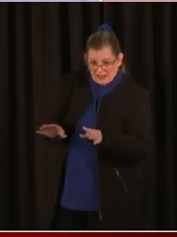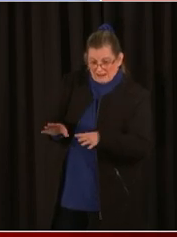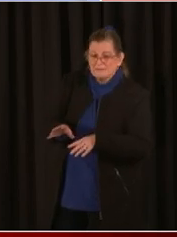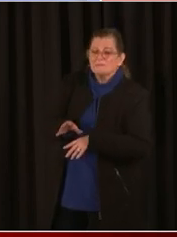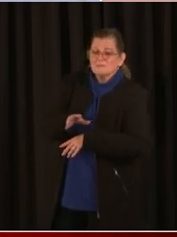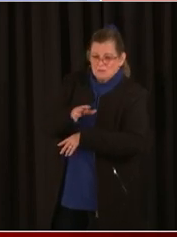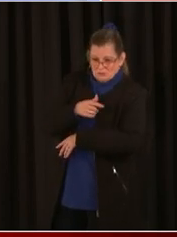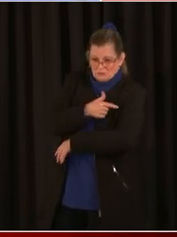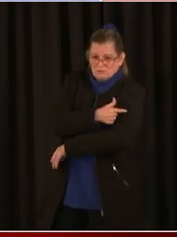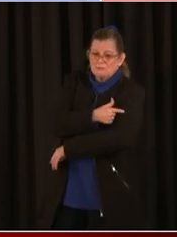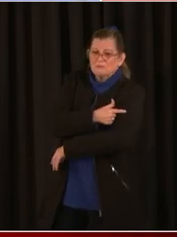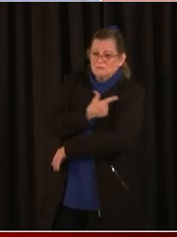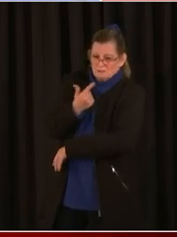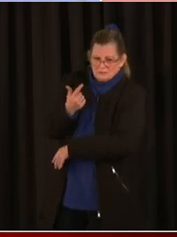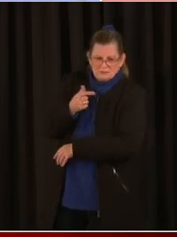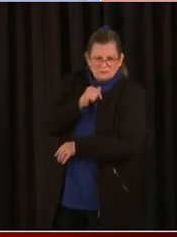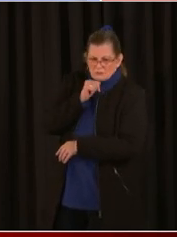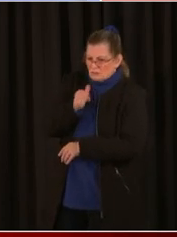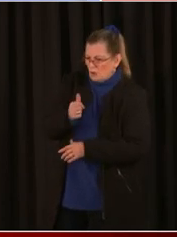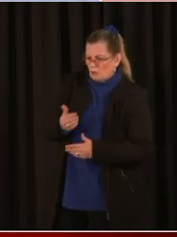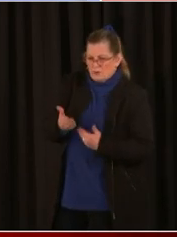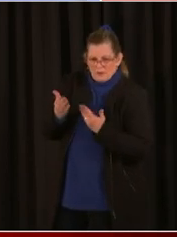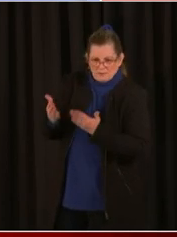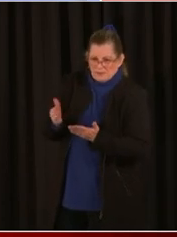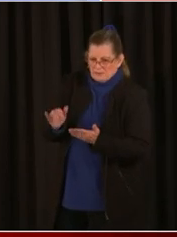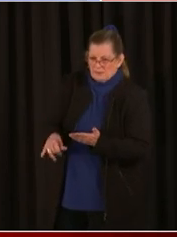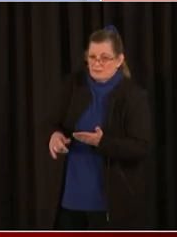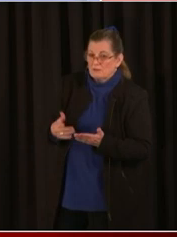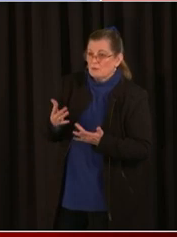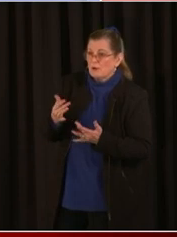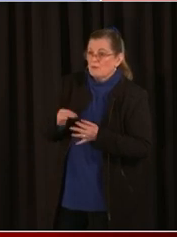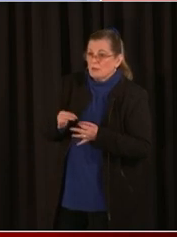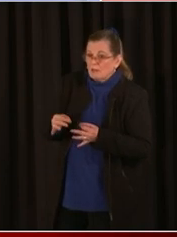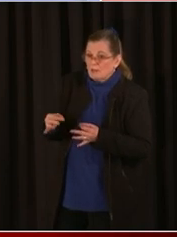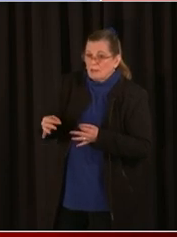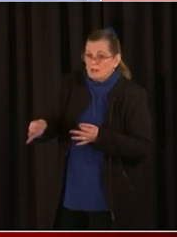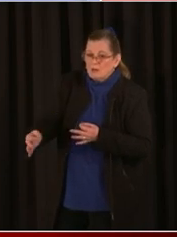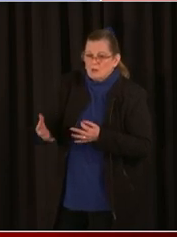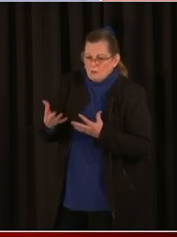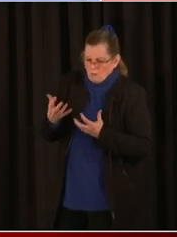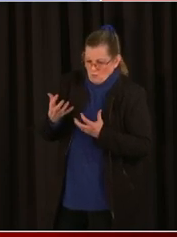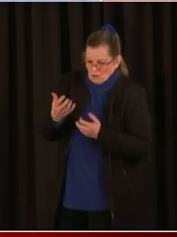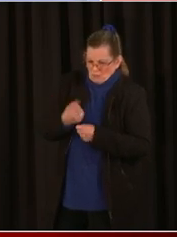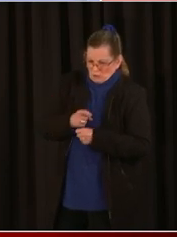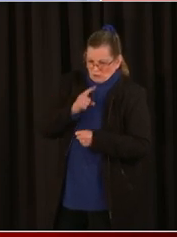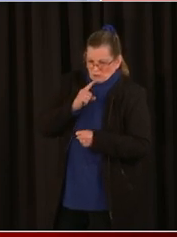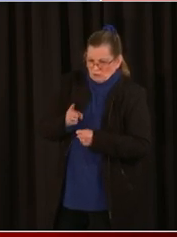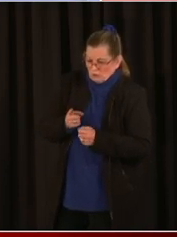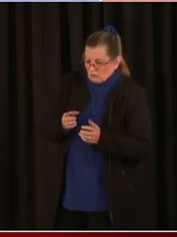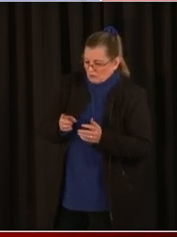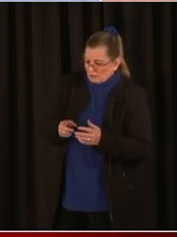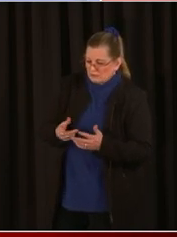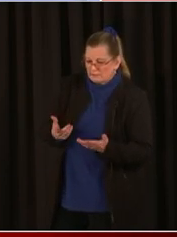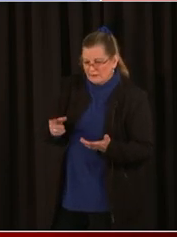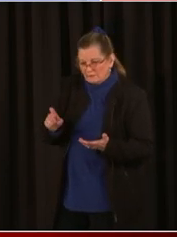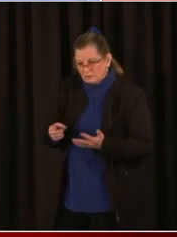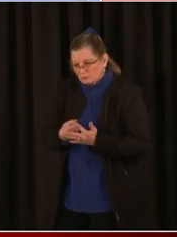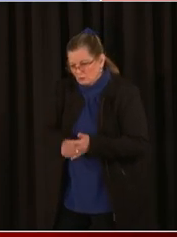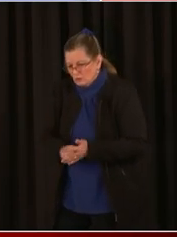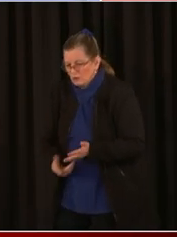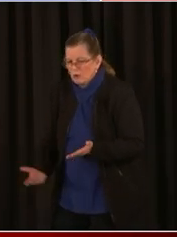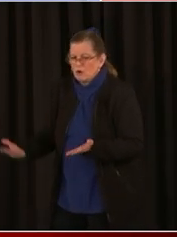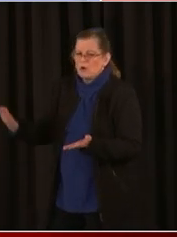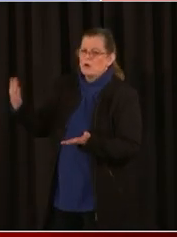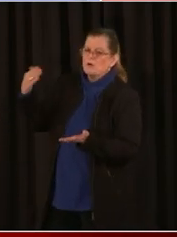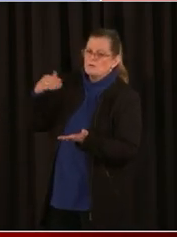dose, but they do not recommend that an individual would have to start the series over as they continue to